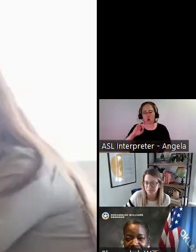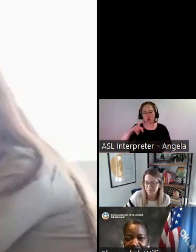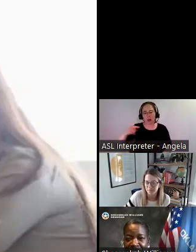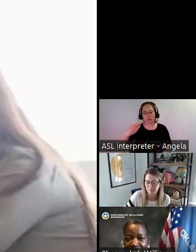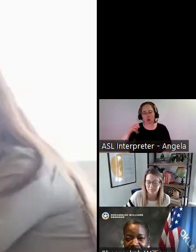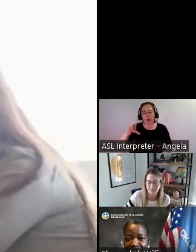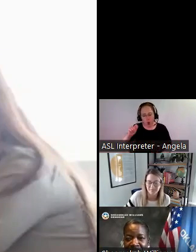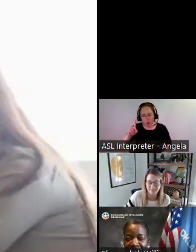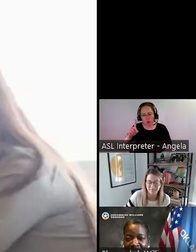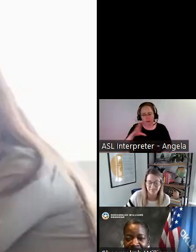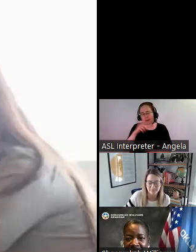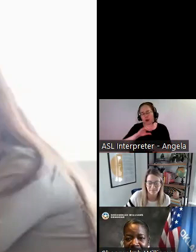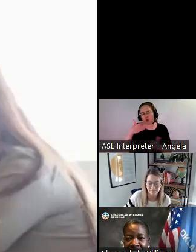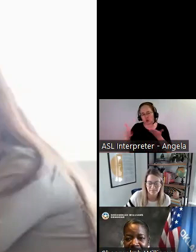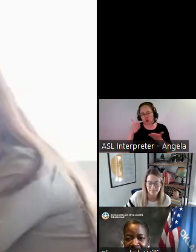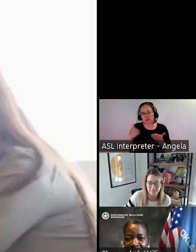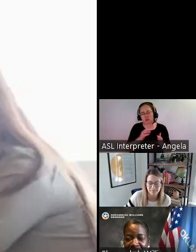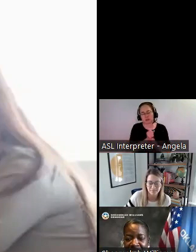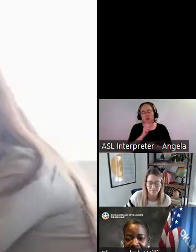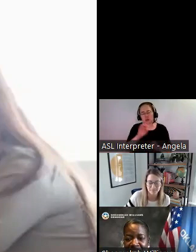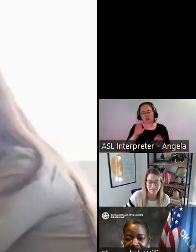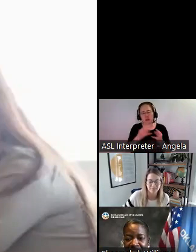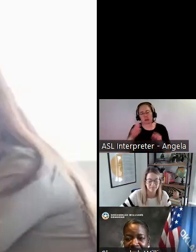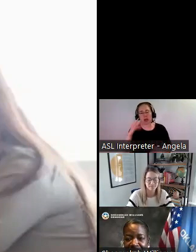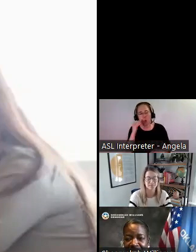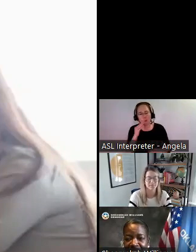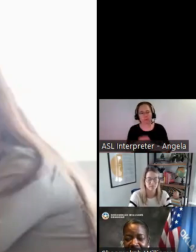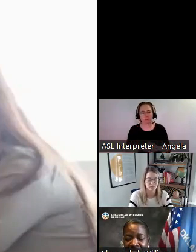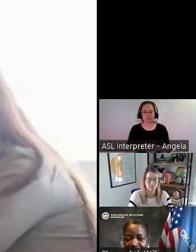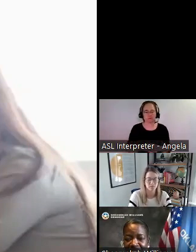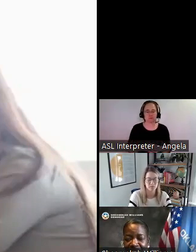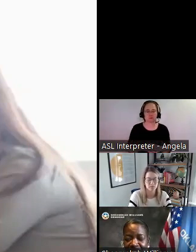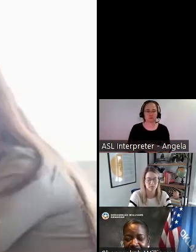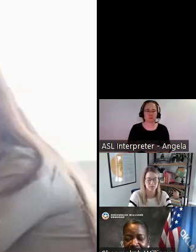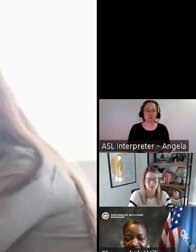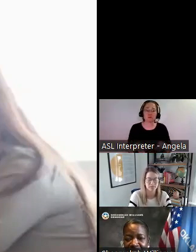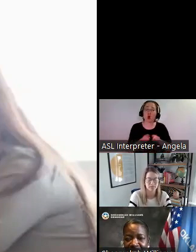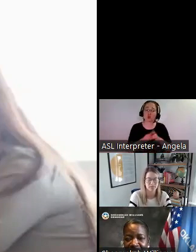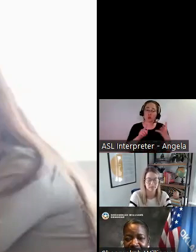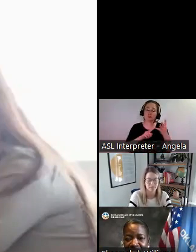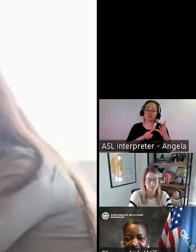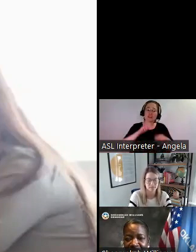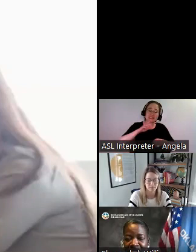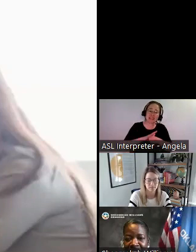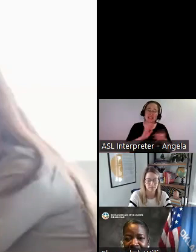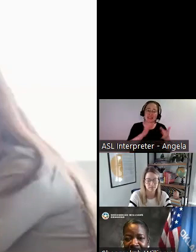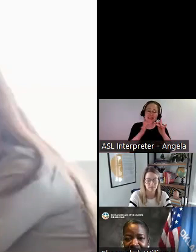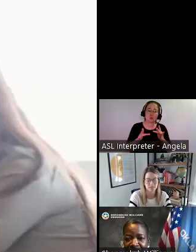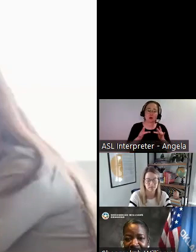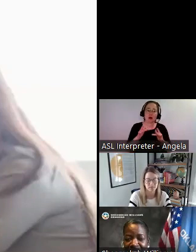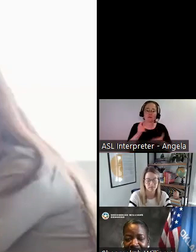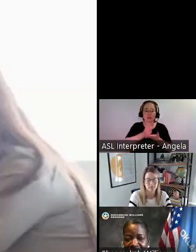providing so the family can go home. One of the things that we're looking at is a dedicated network of therapeutic foster